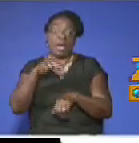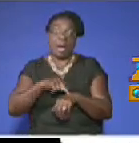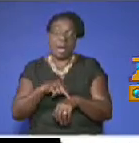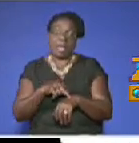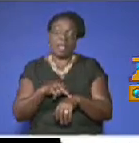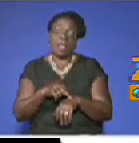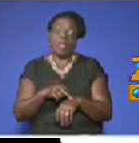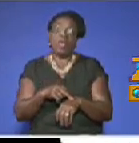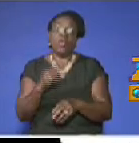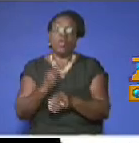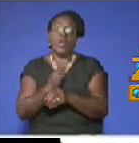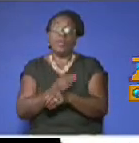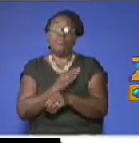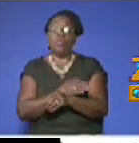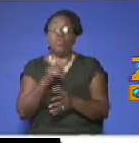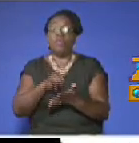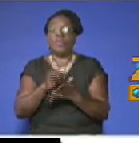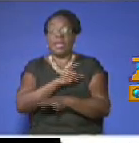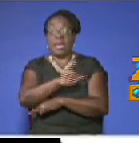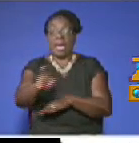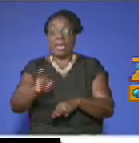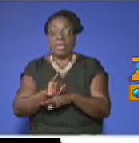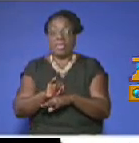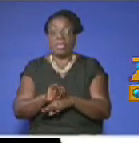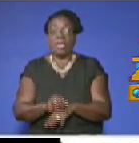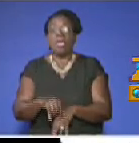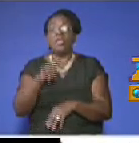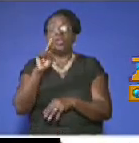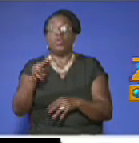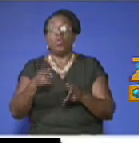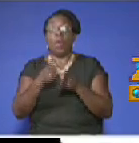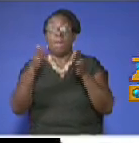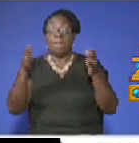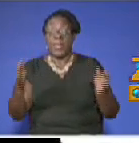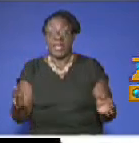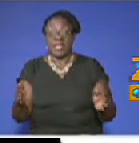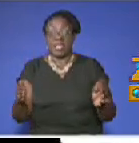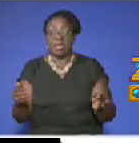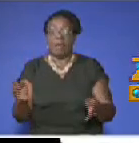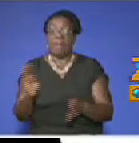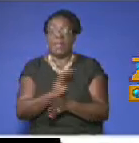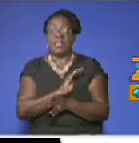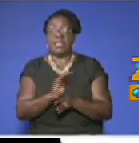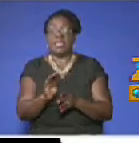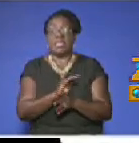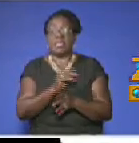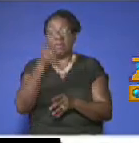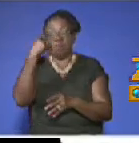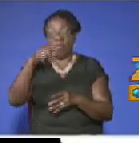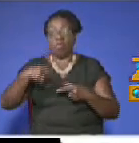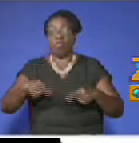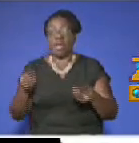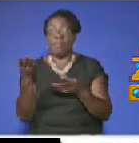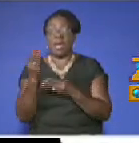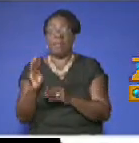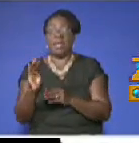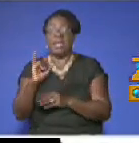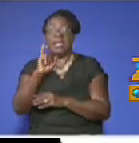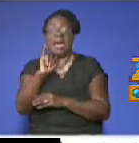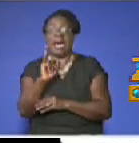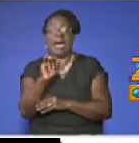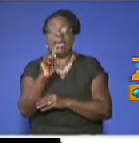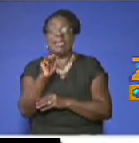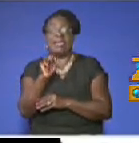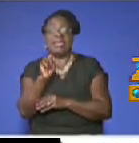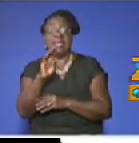two major investment projects approved for Grand Bahama include the ITM Group Royal